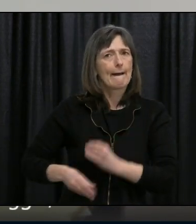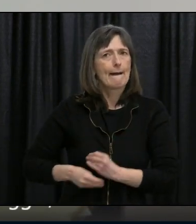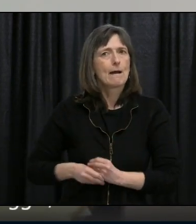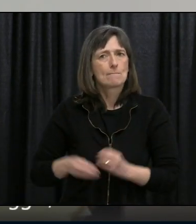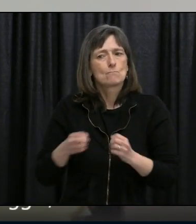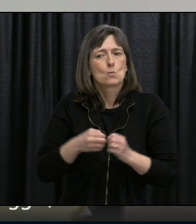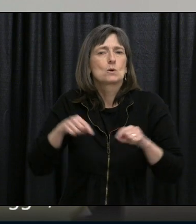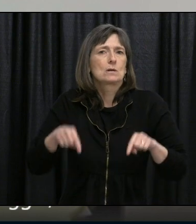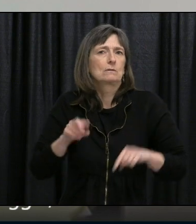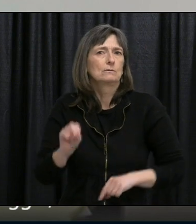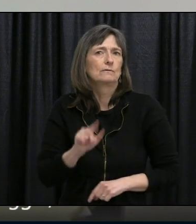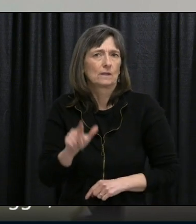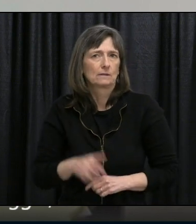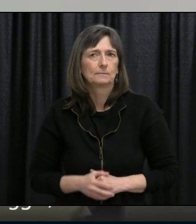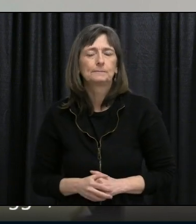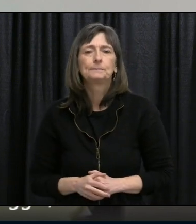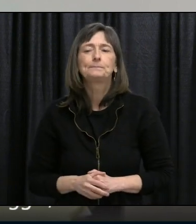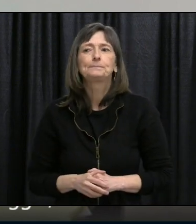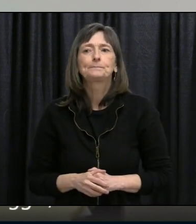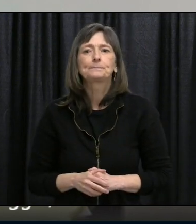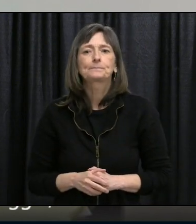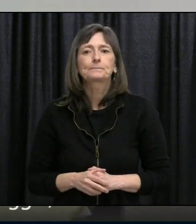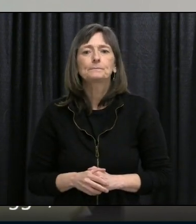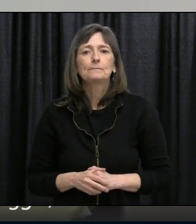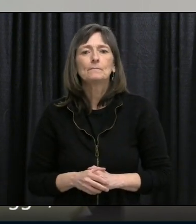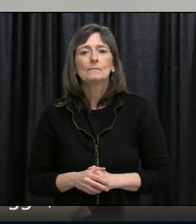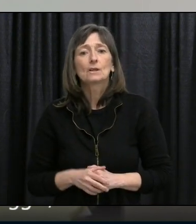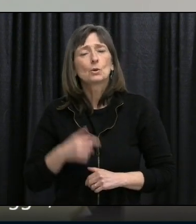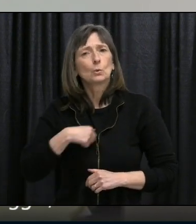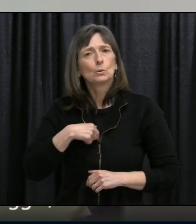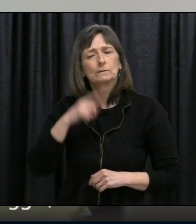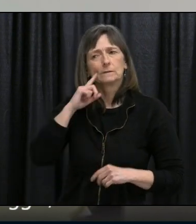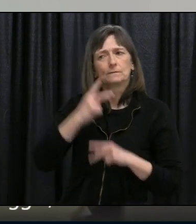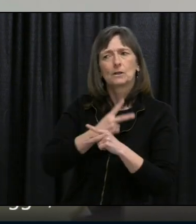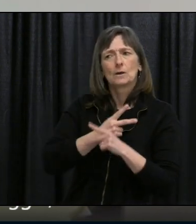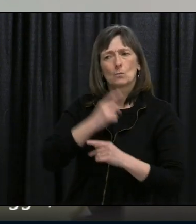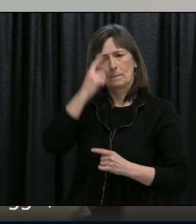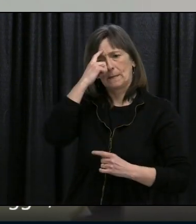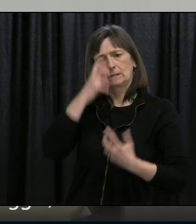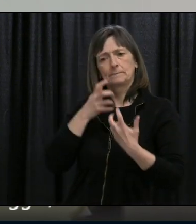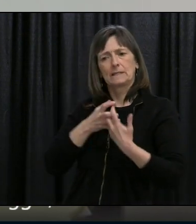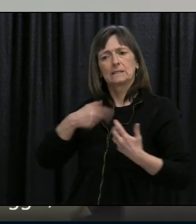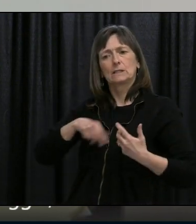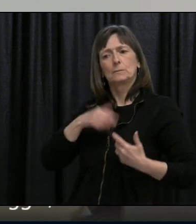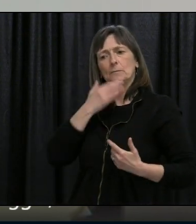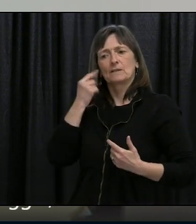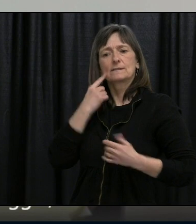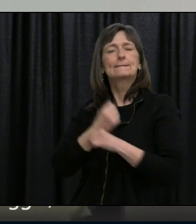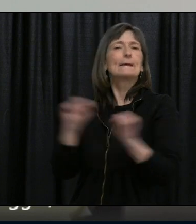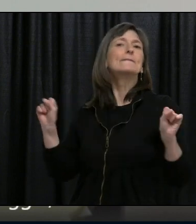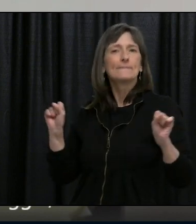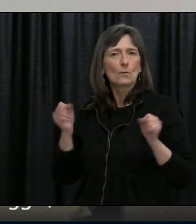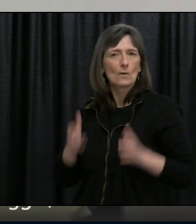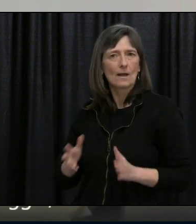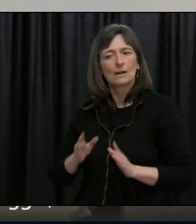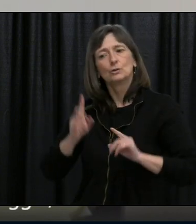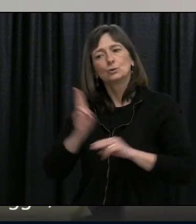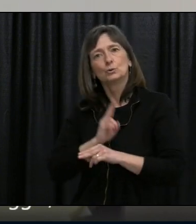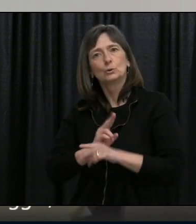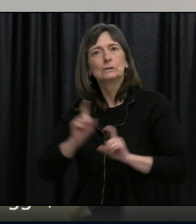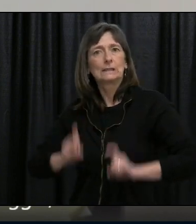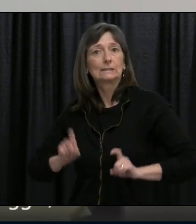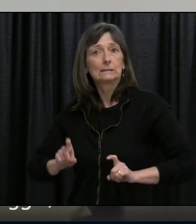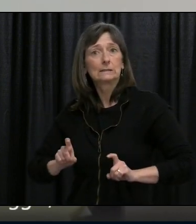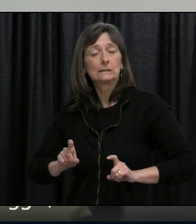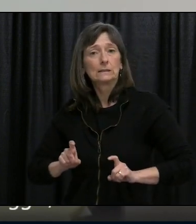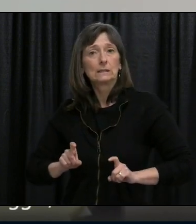with testing in the sense of where do we use it and how best makes sense because of the controversies. We don't have a